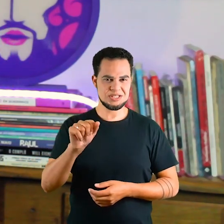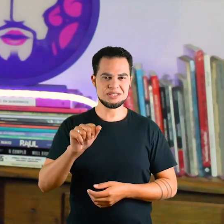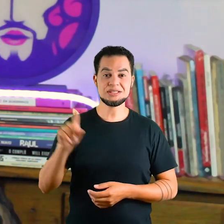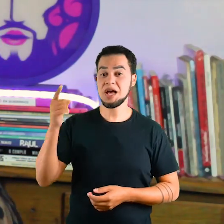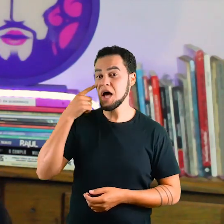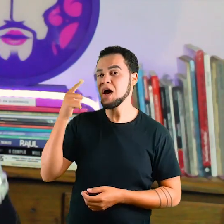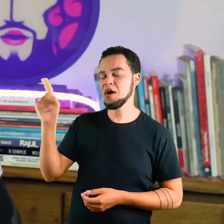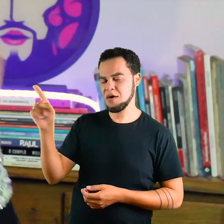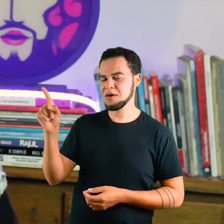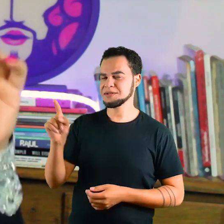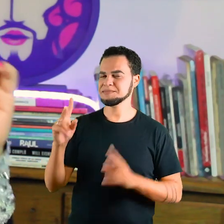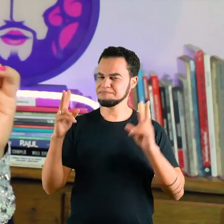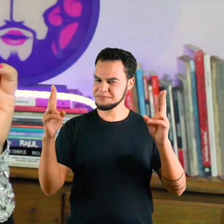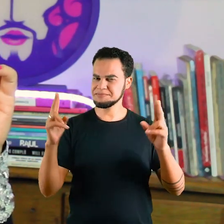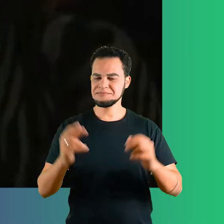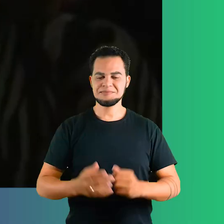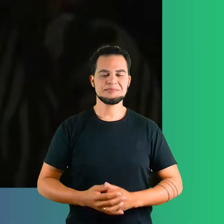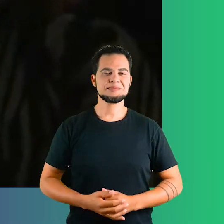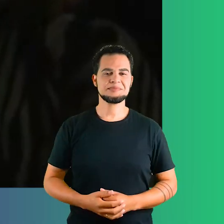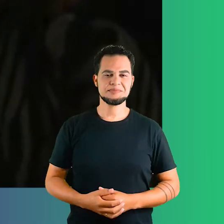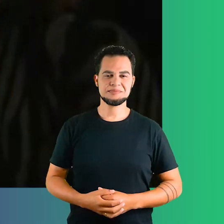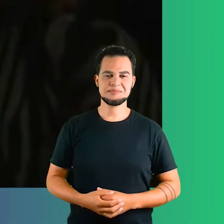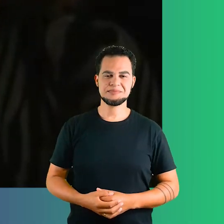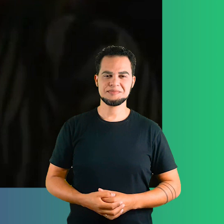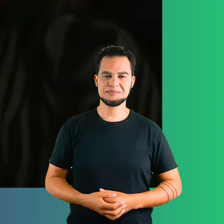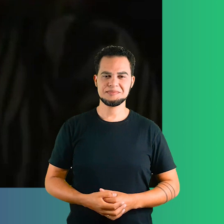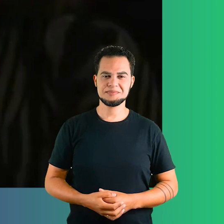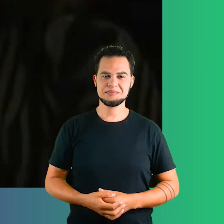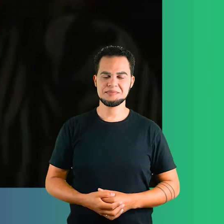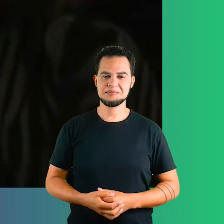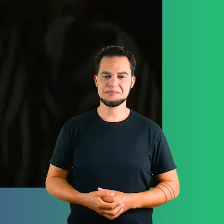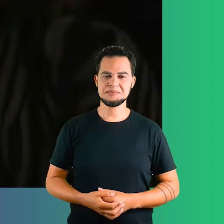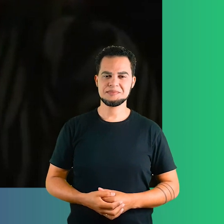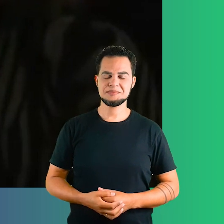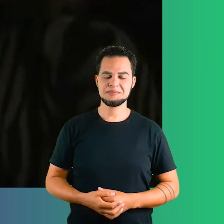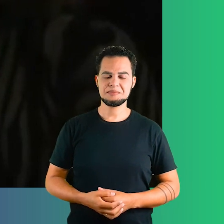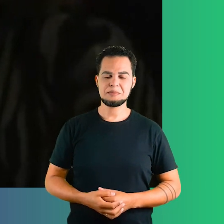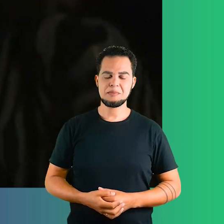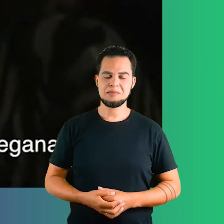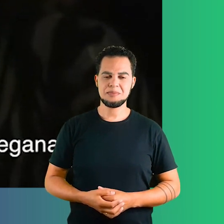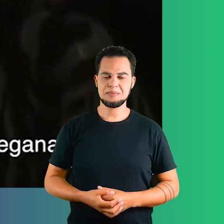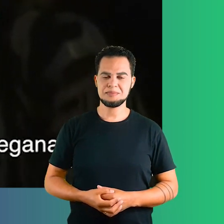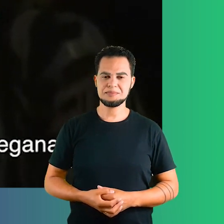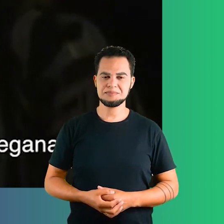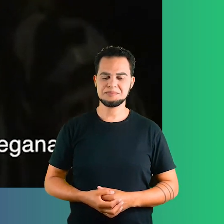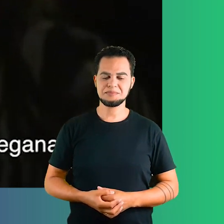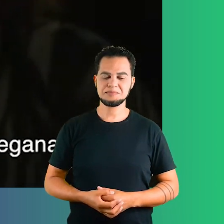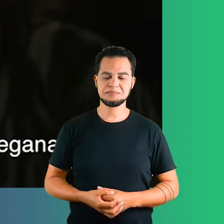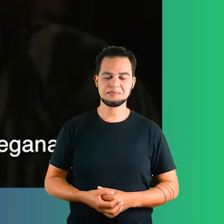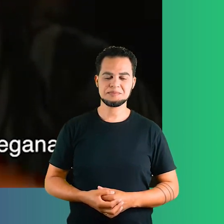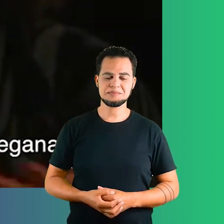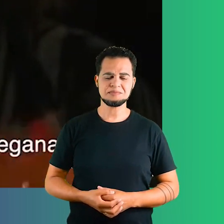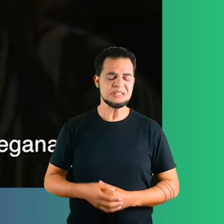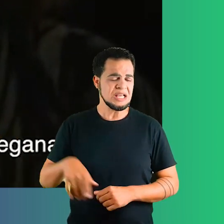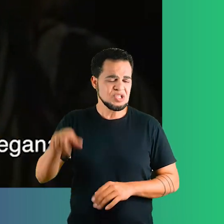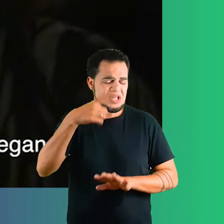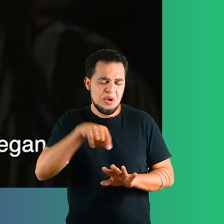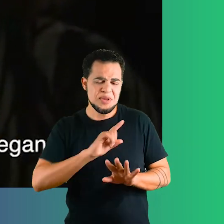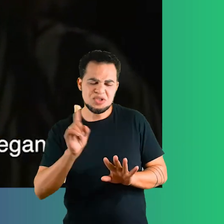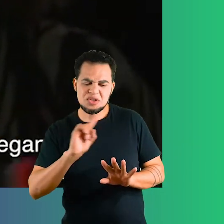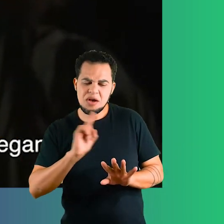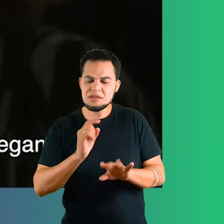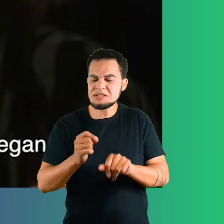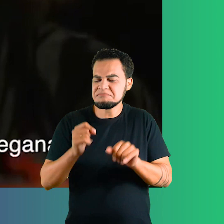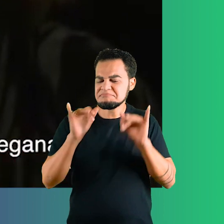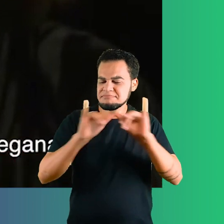trechinho dessa fala que separei para vocês. And I, you know, I usually don't mention that